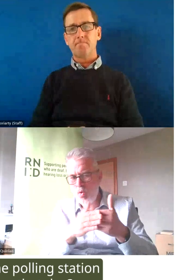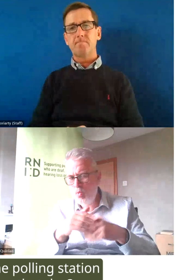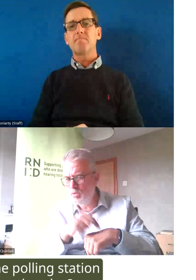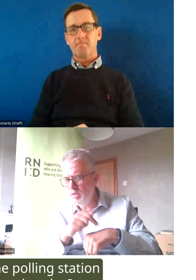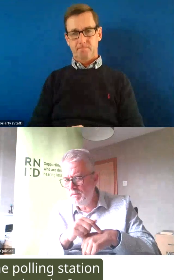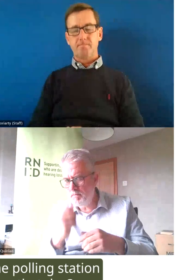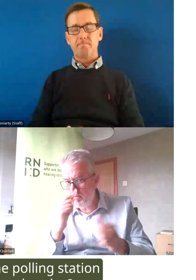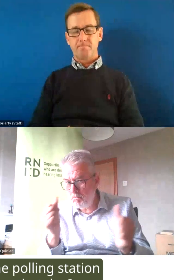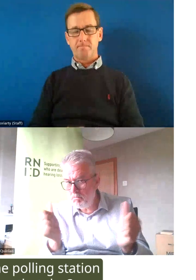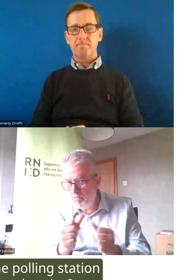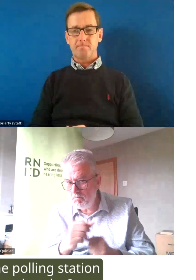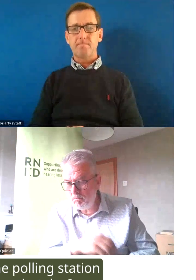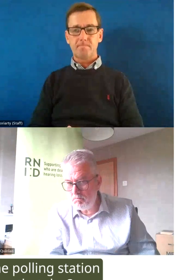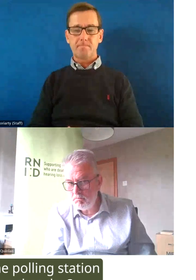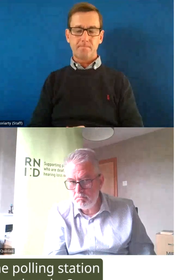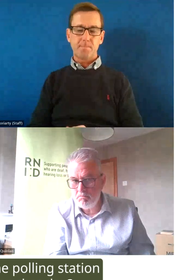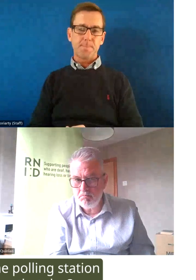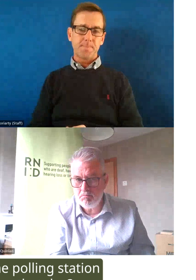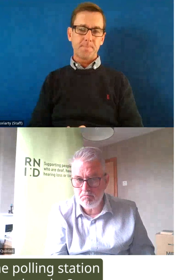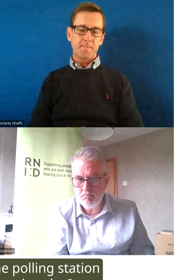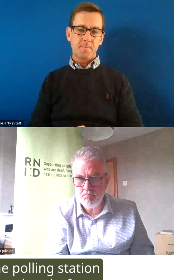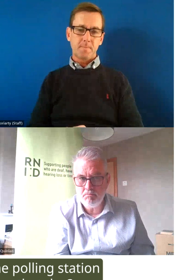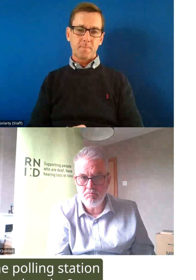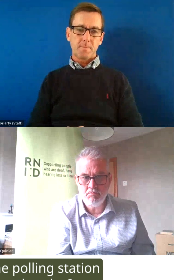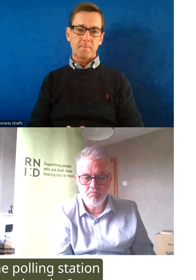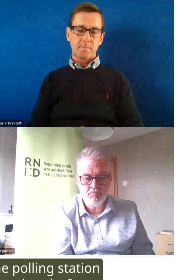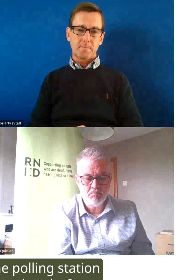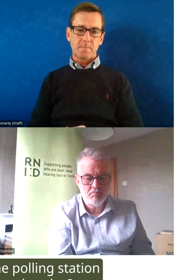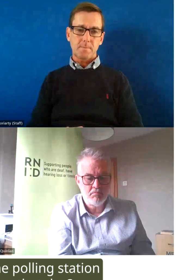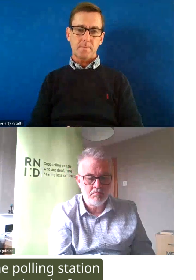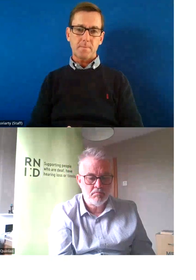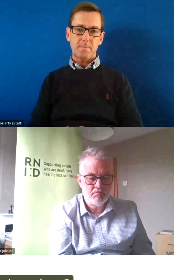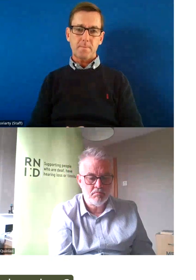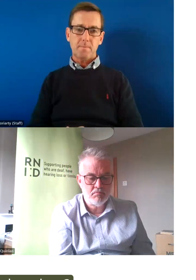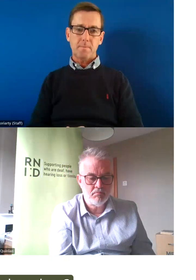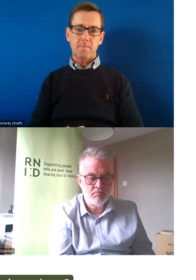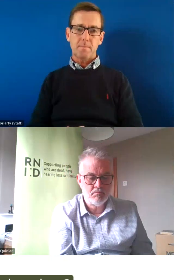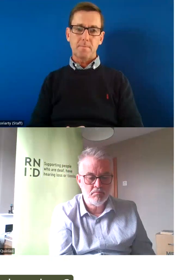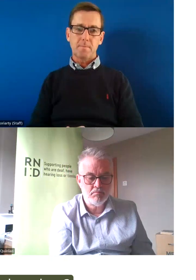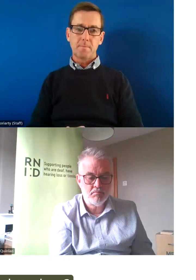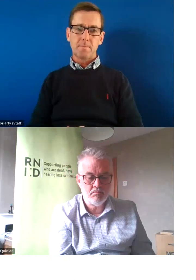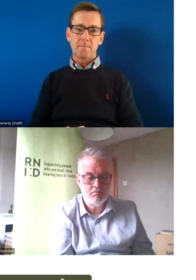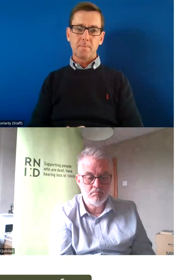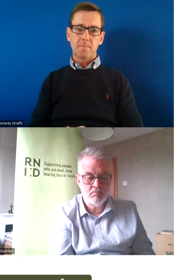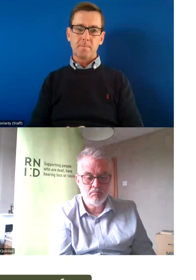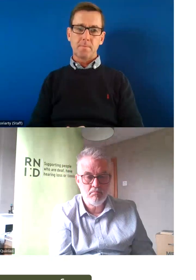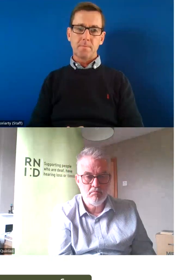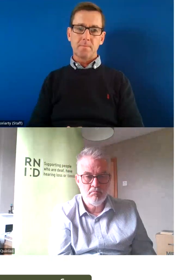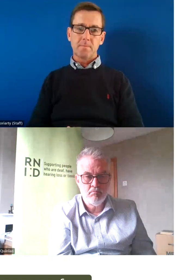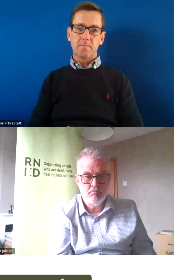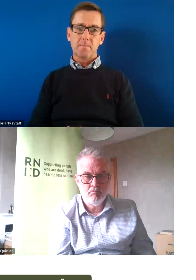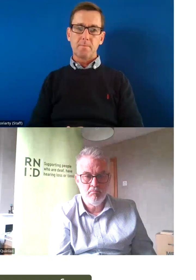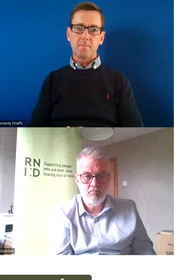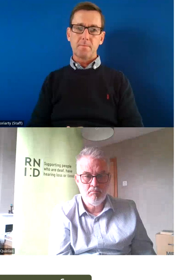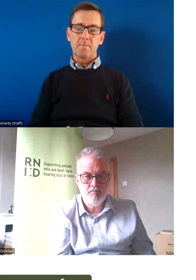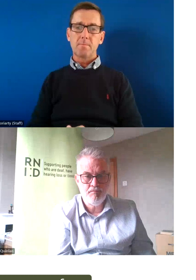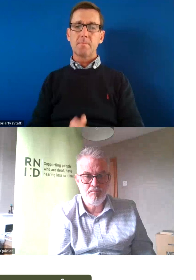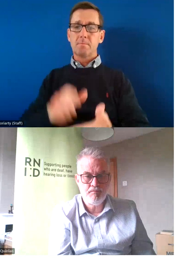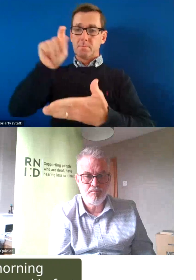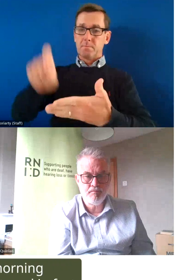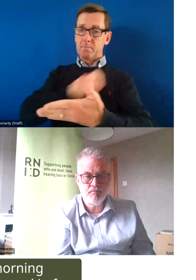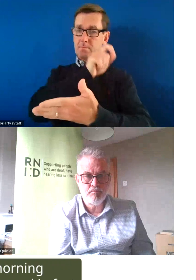What time would the polling stations be open on that day? What time would they close? Polling stations